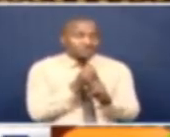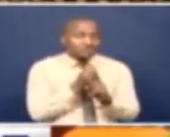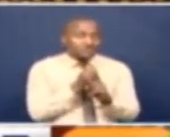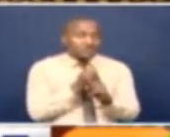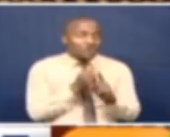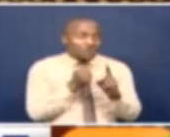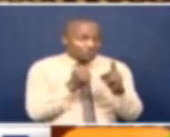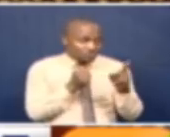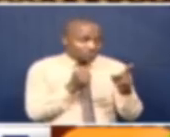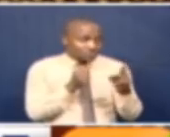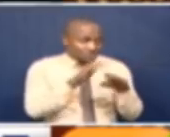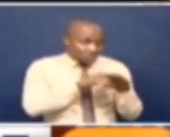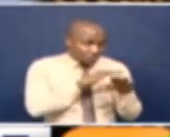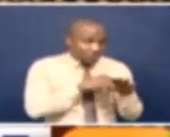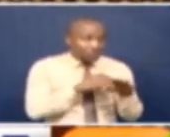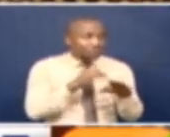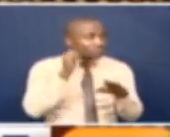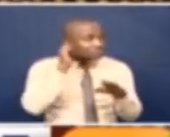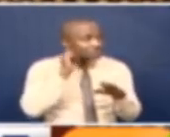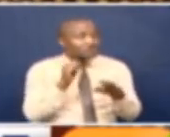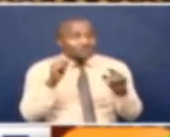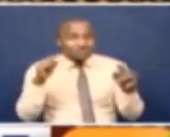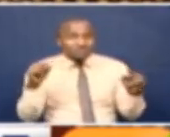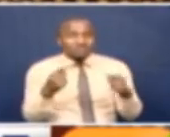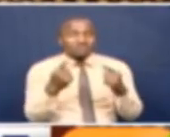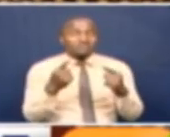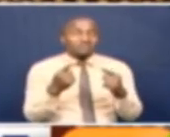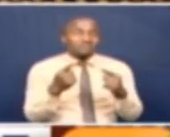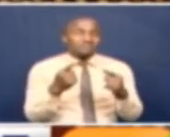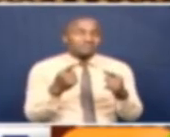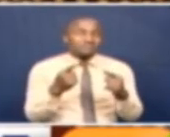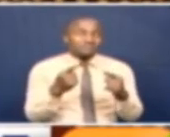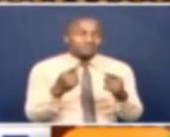Wakalenjin na Wakikuyu walipigana.